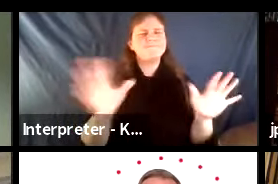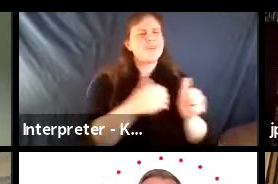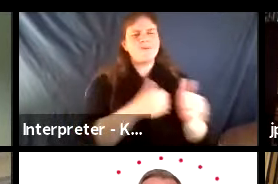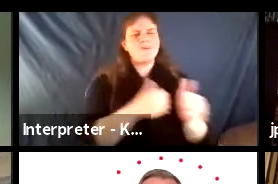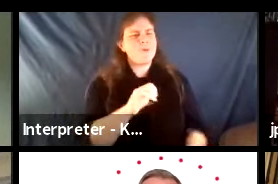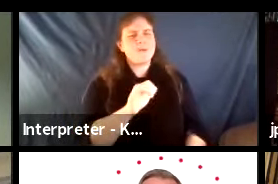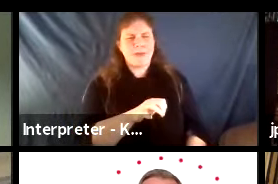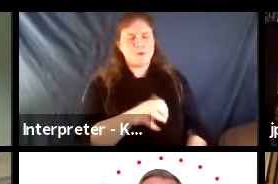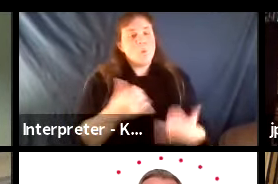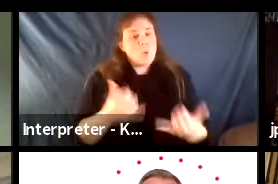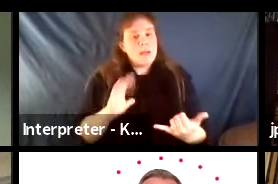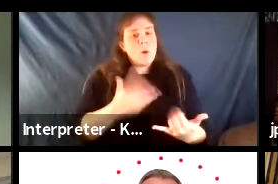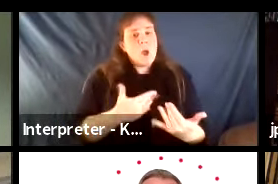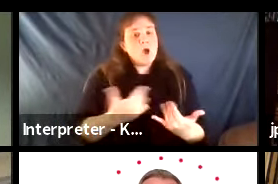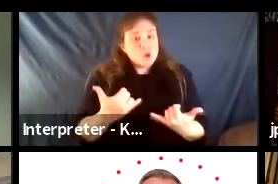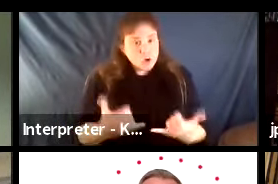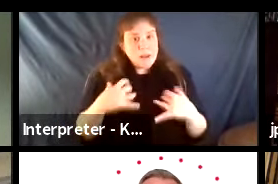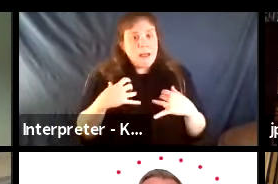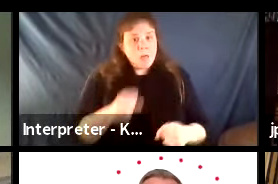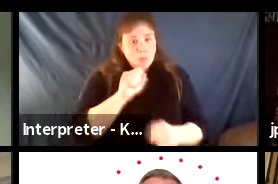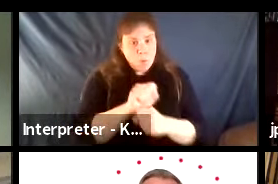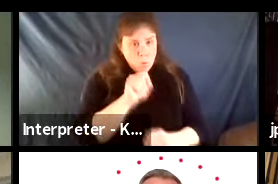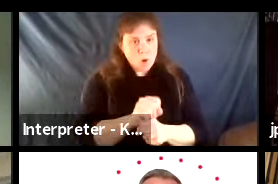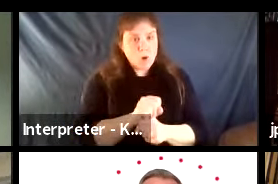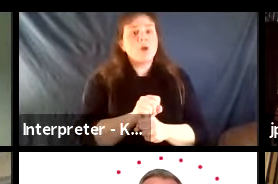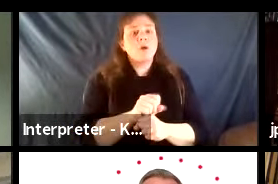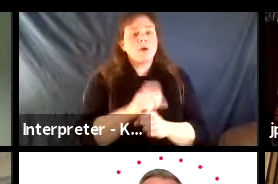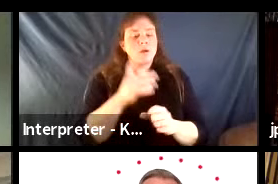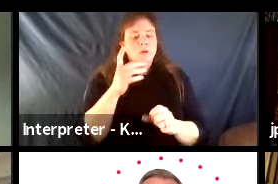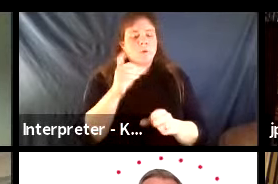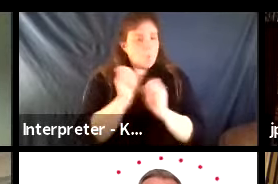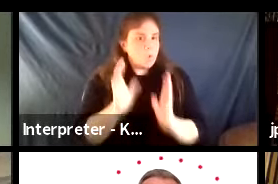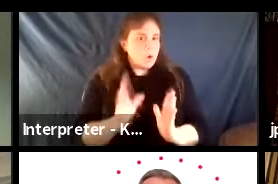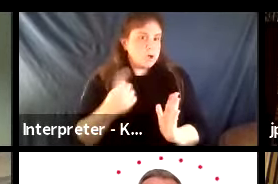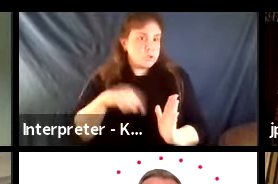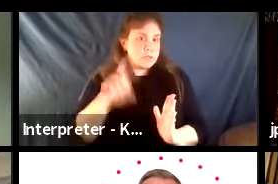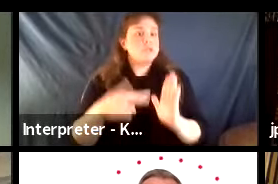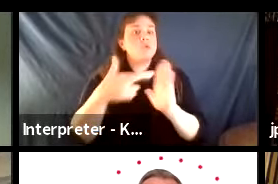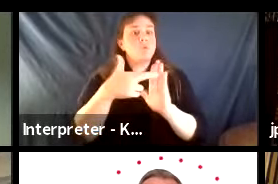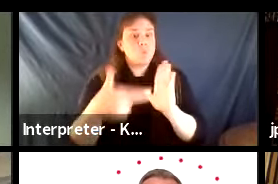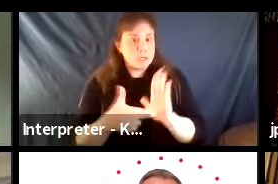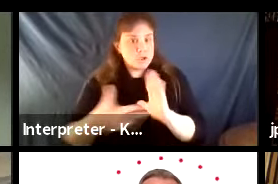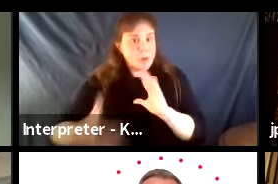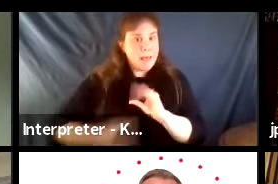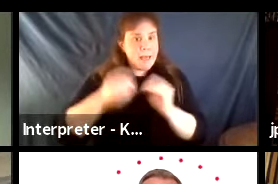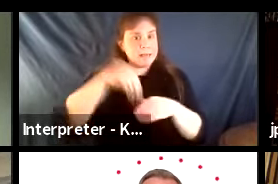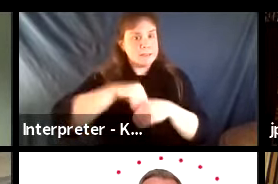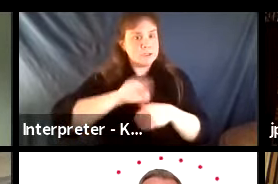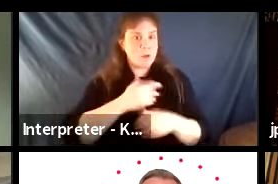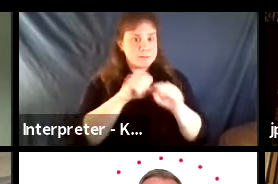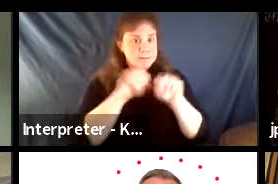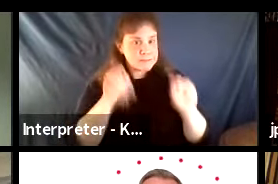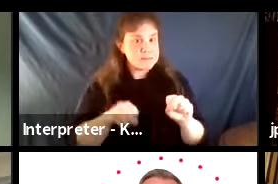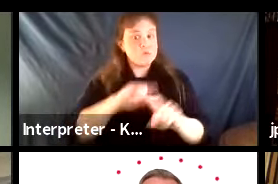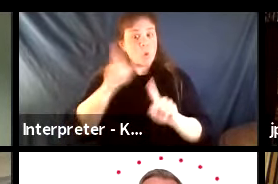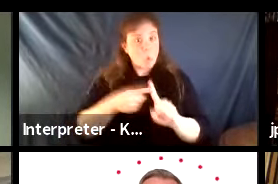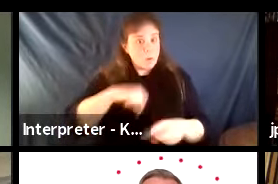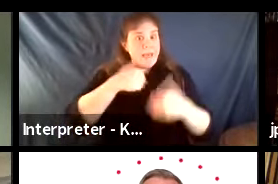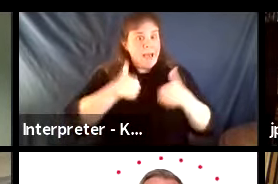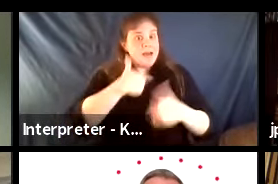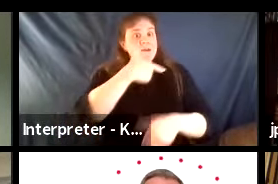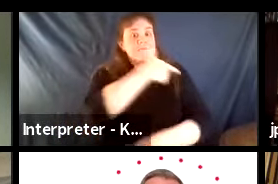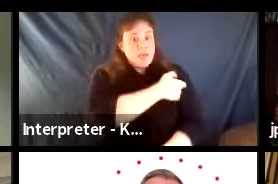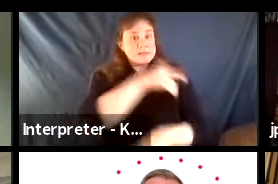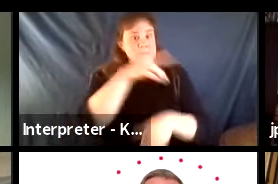they need into the system, enrolled, and then when the allocation comes, they can be ready to go. Thank you so much. Thanks,